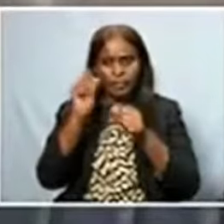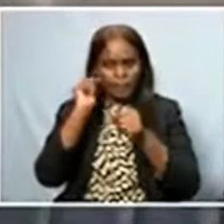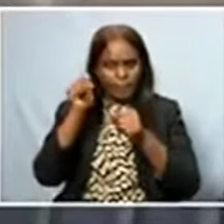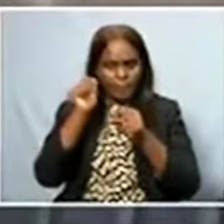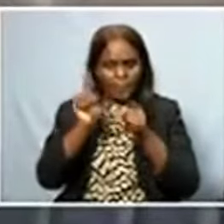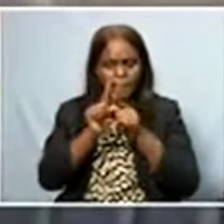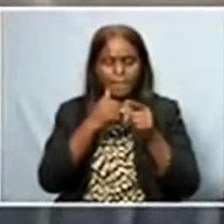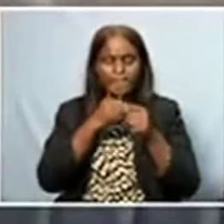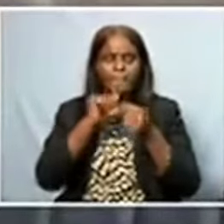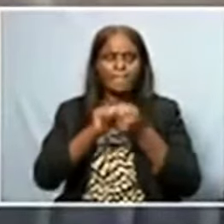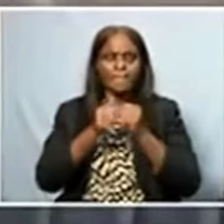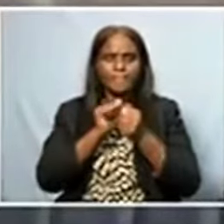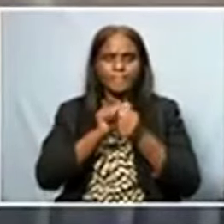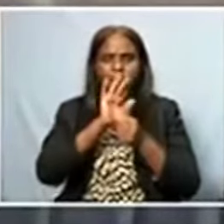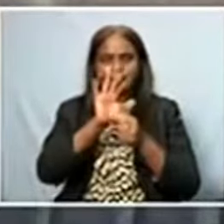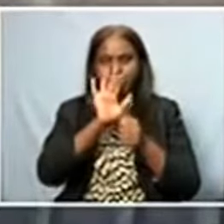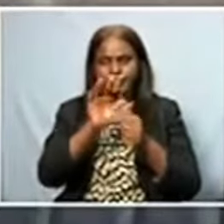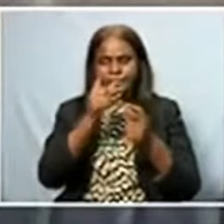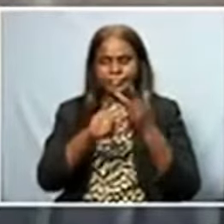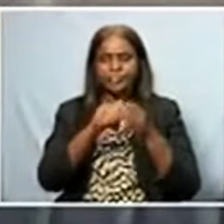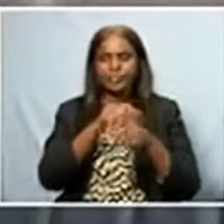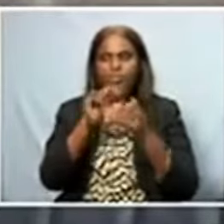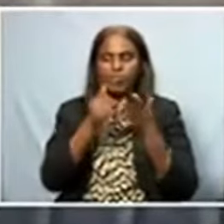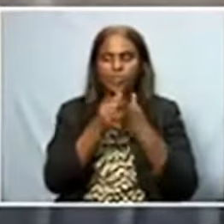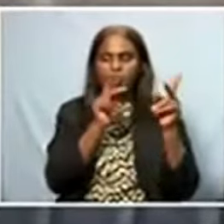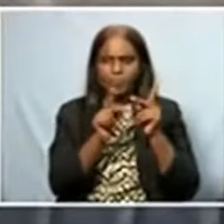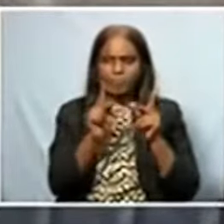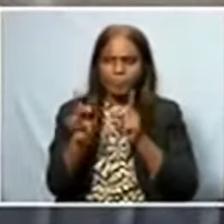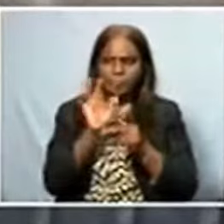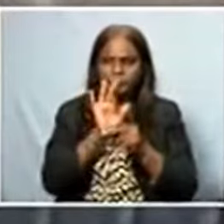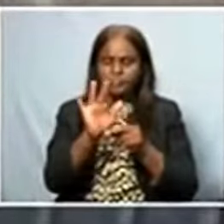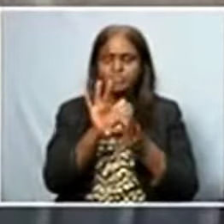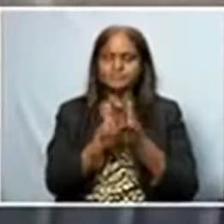this affected the overall performance of the